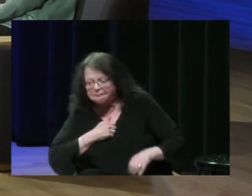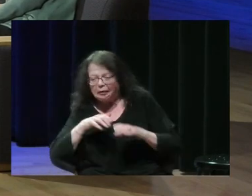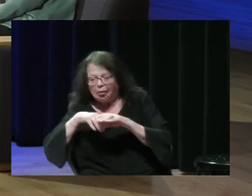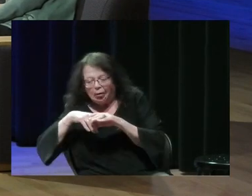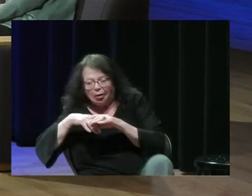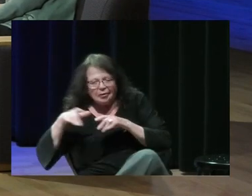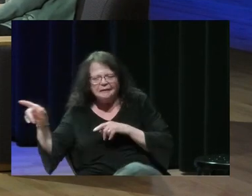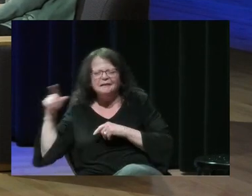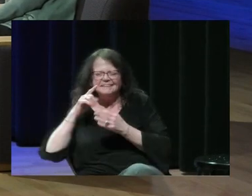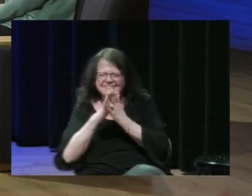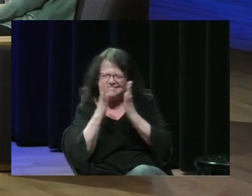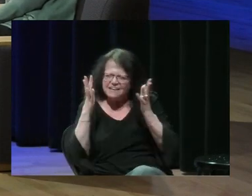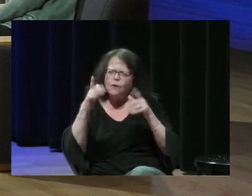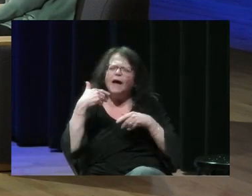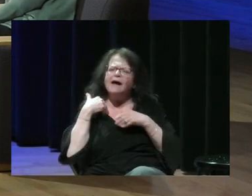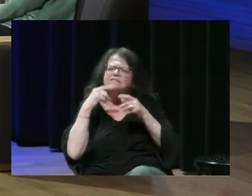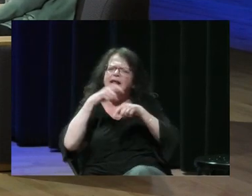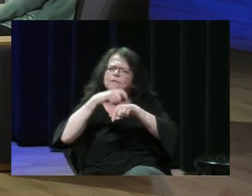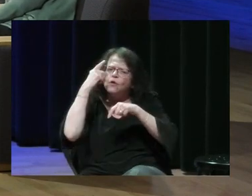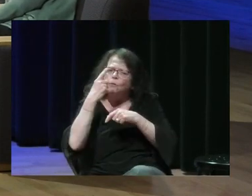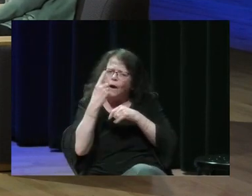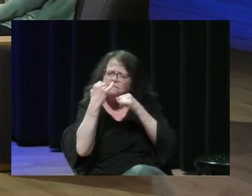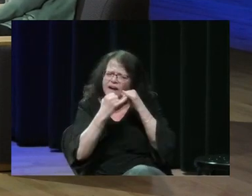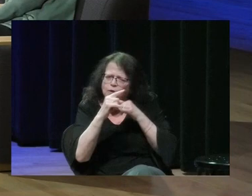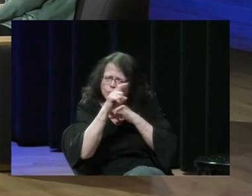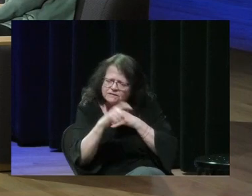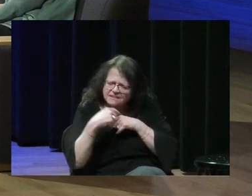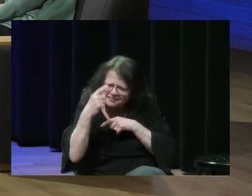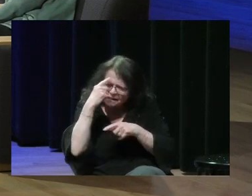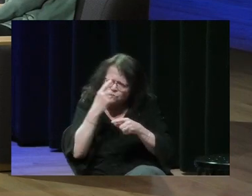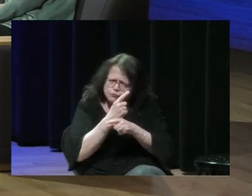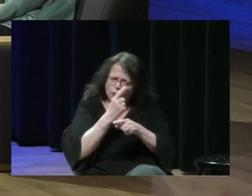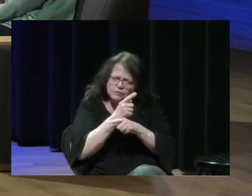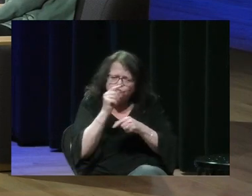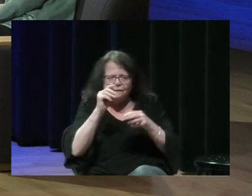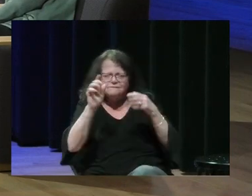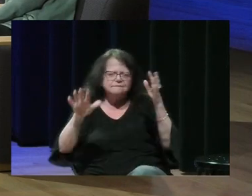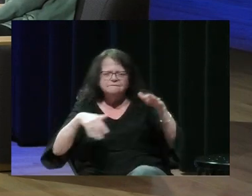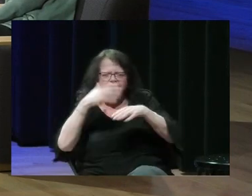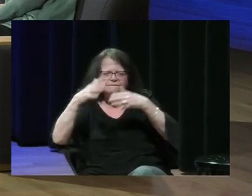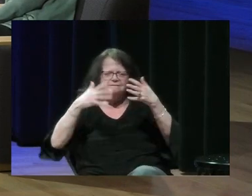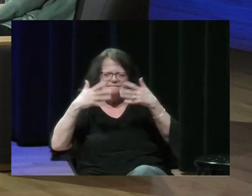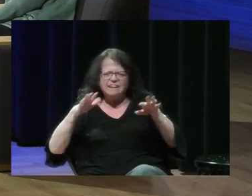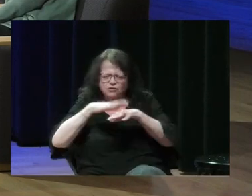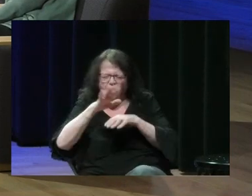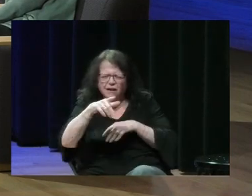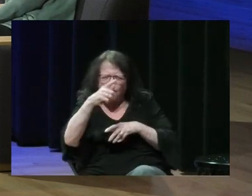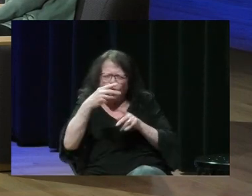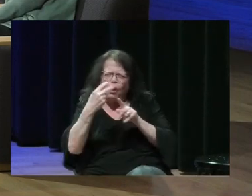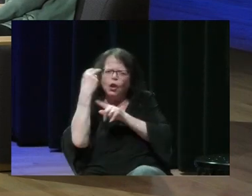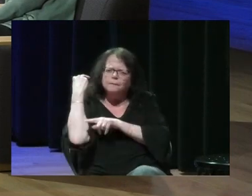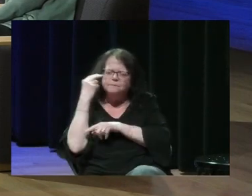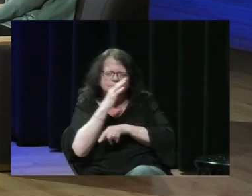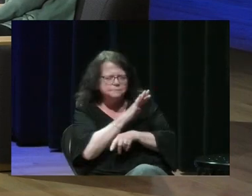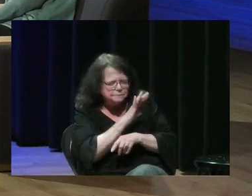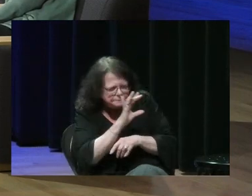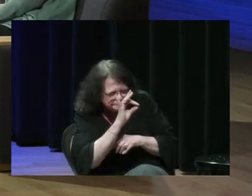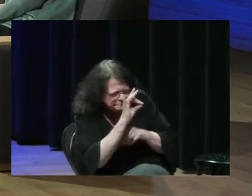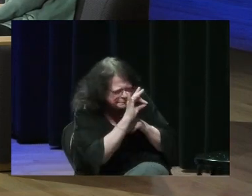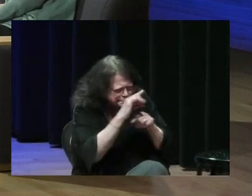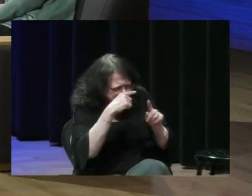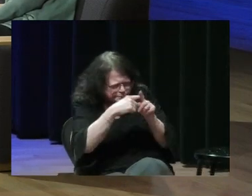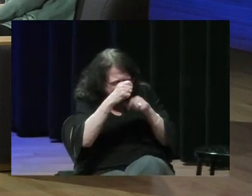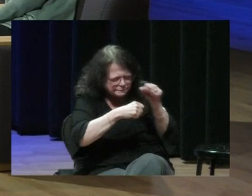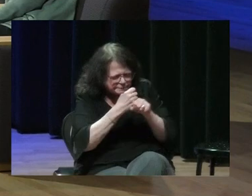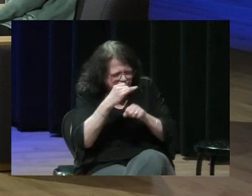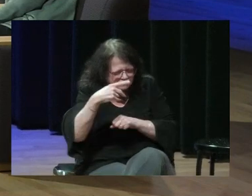We have time for one final question. I think this is an appropriate one to wrap up on. Looking back at your 8+ years of podcasting, how